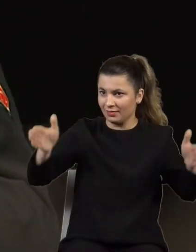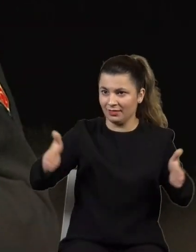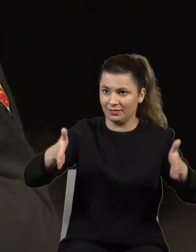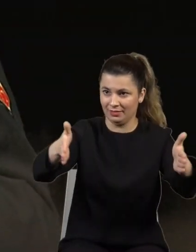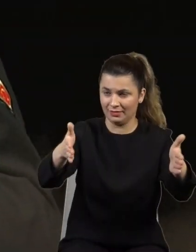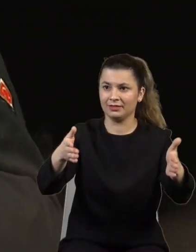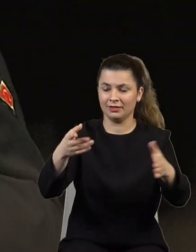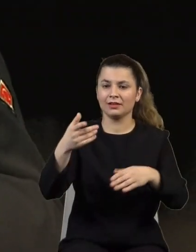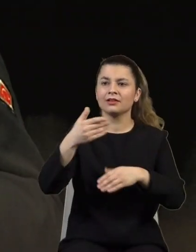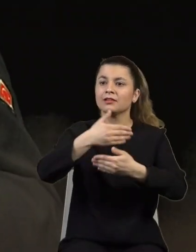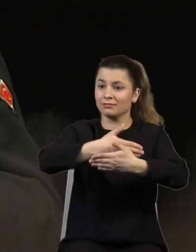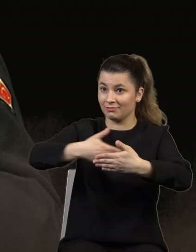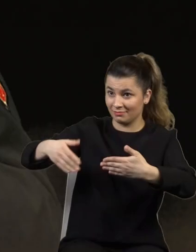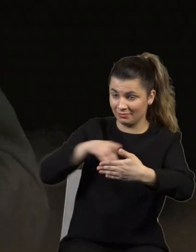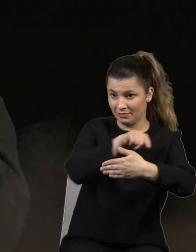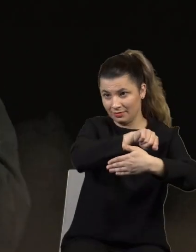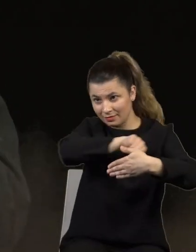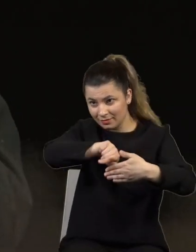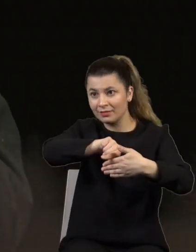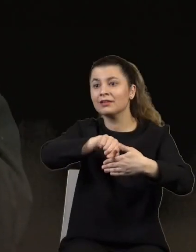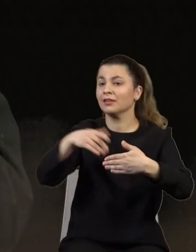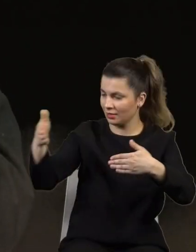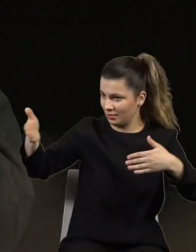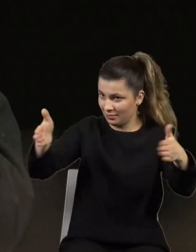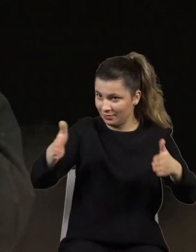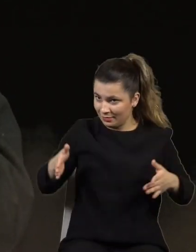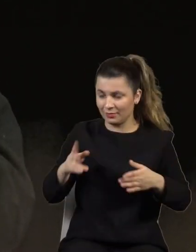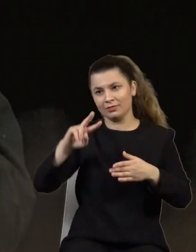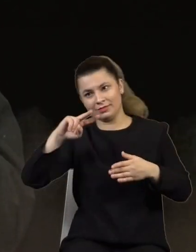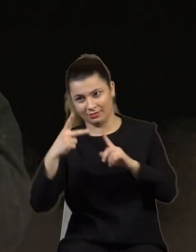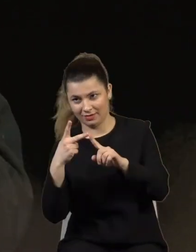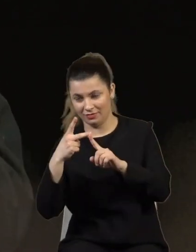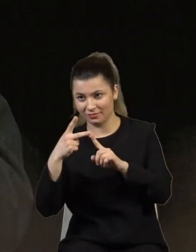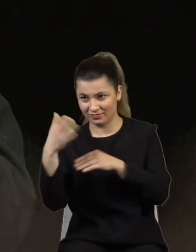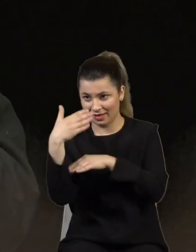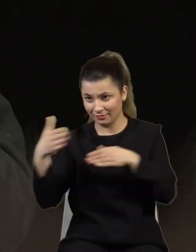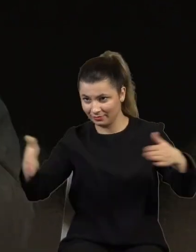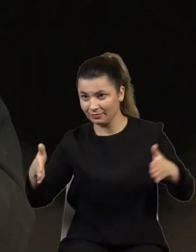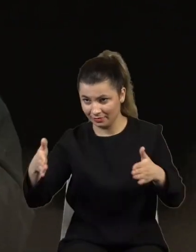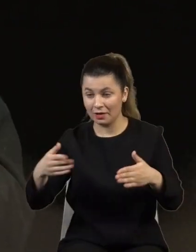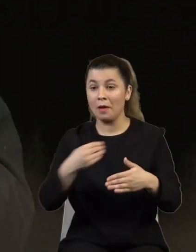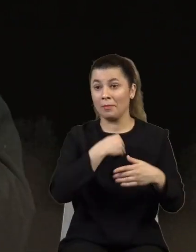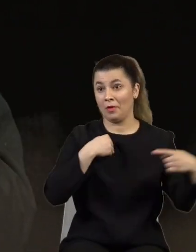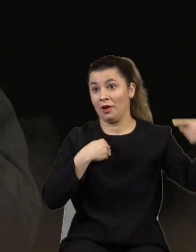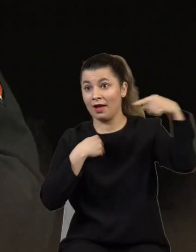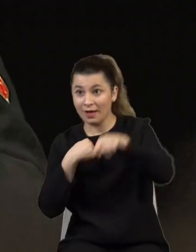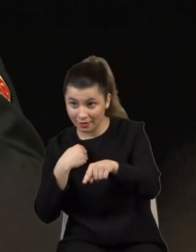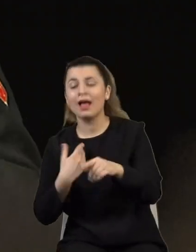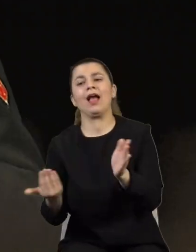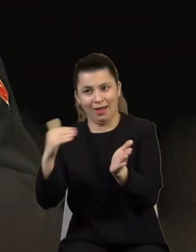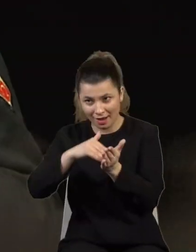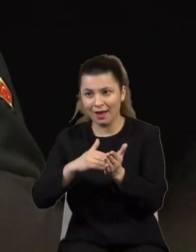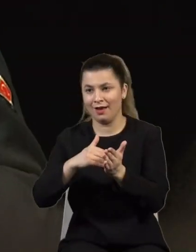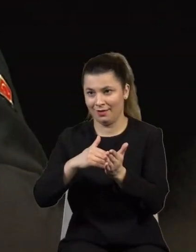vehicle. And then when you go to Poland, you have to again put the flag on the other side. So